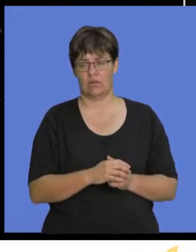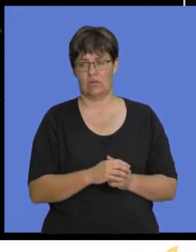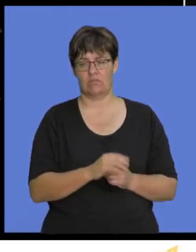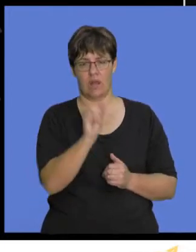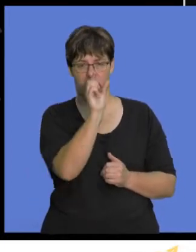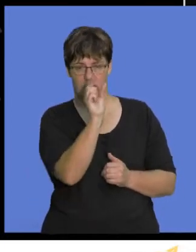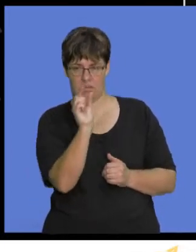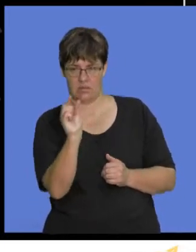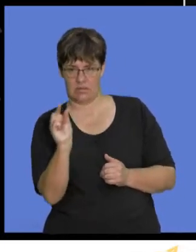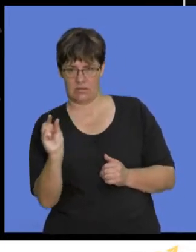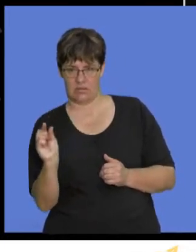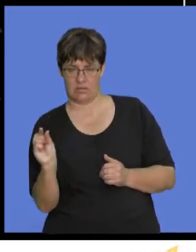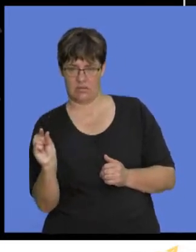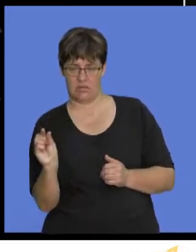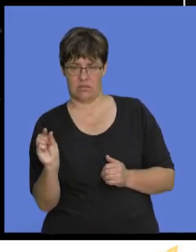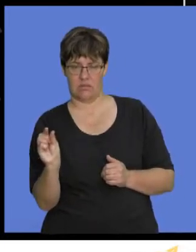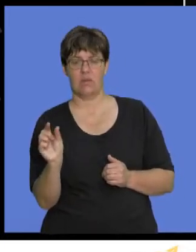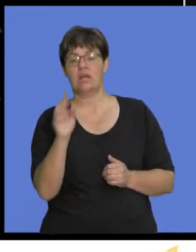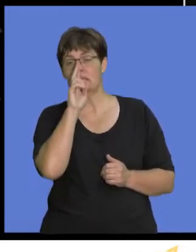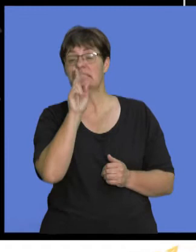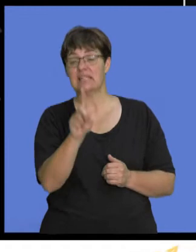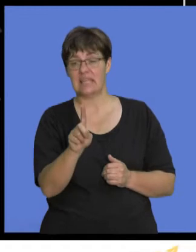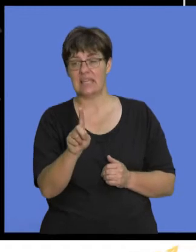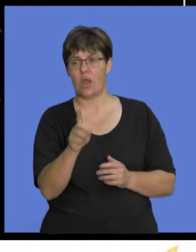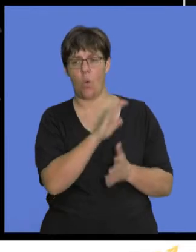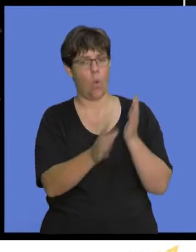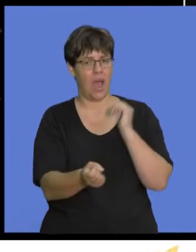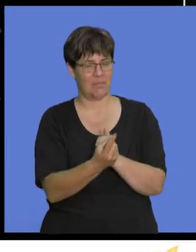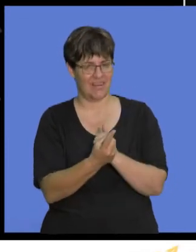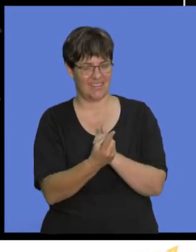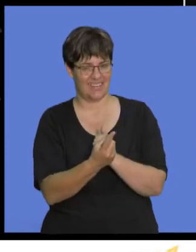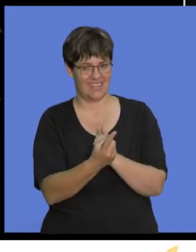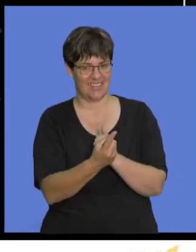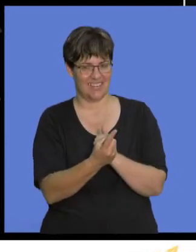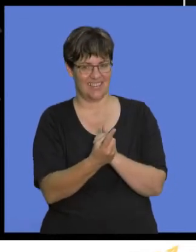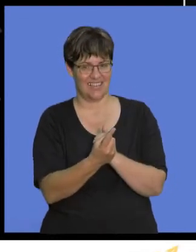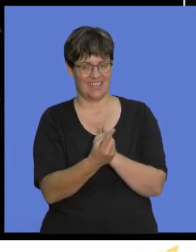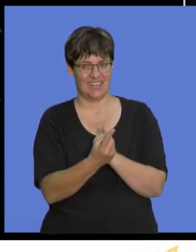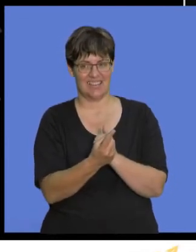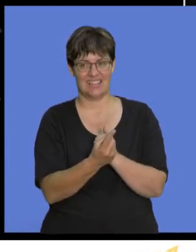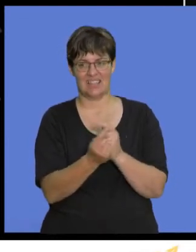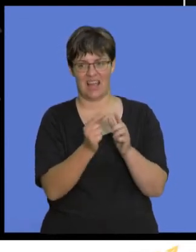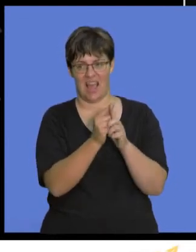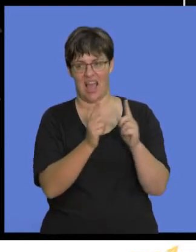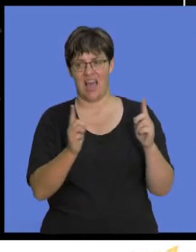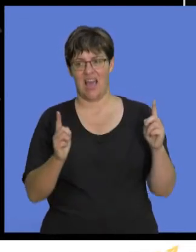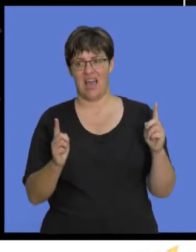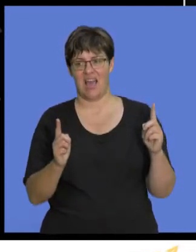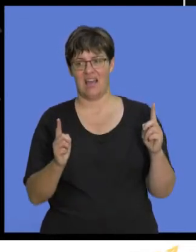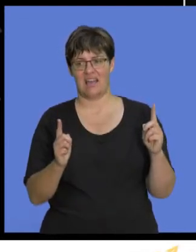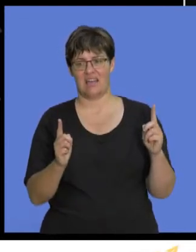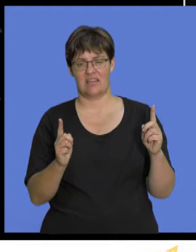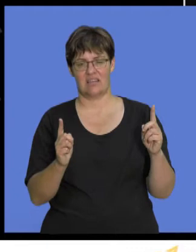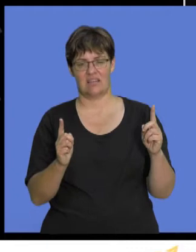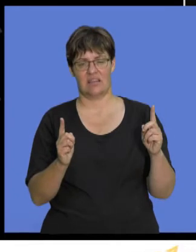remove that. Let's move that further away. You can immediately see what is happening to the length of the tail, which suggests